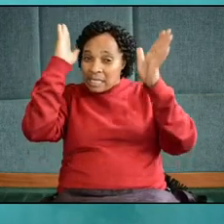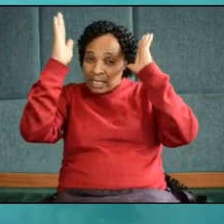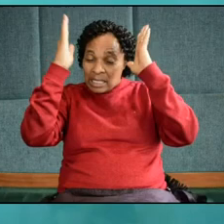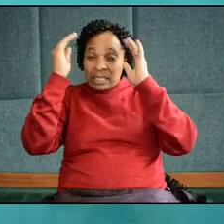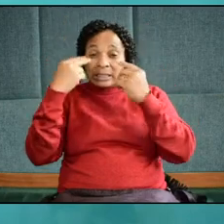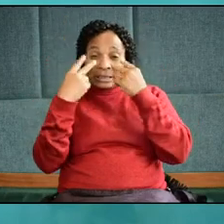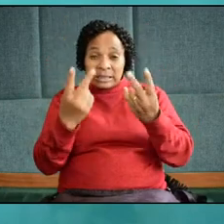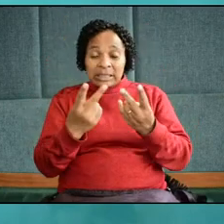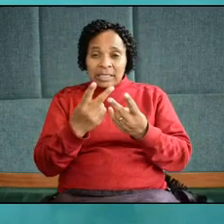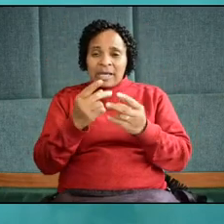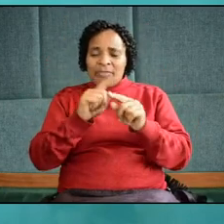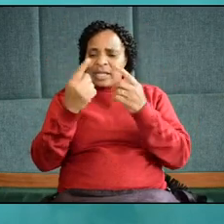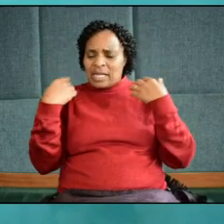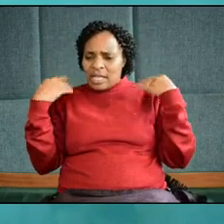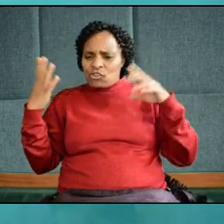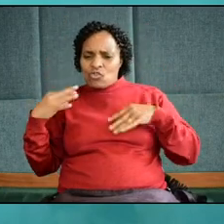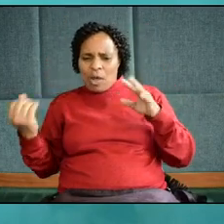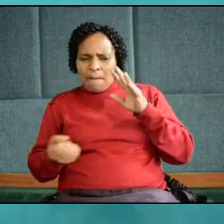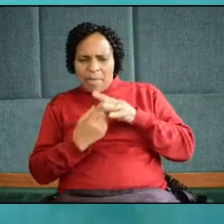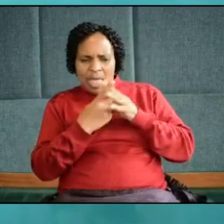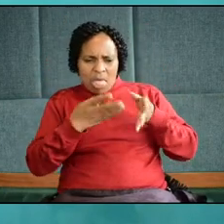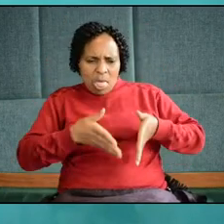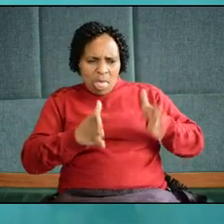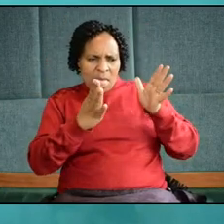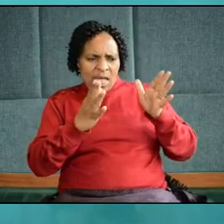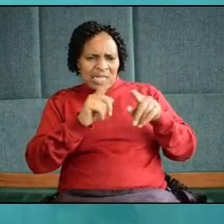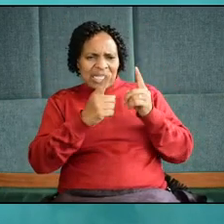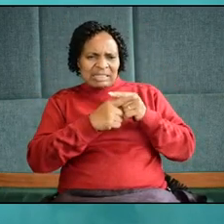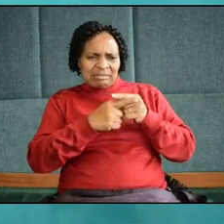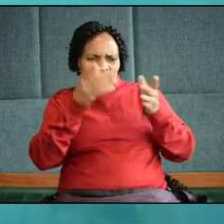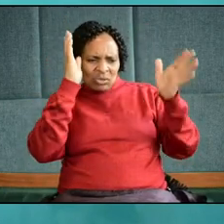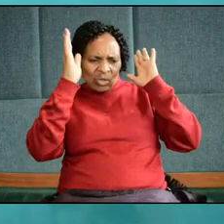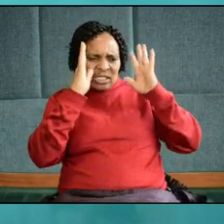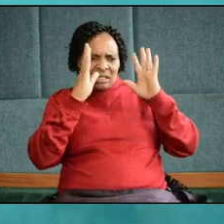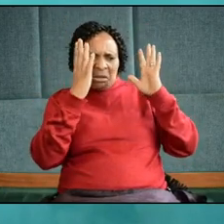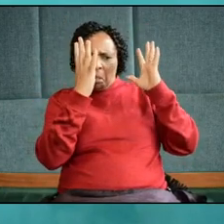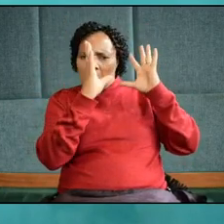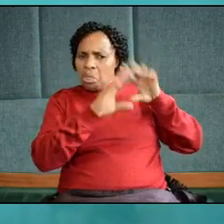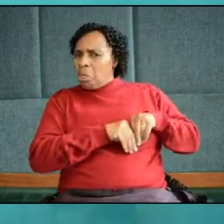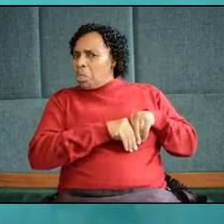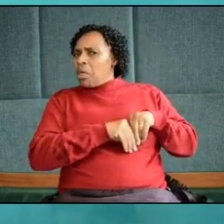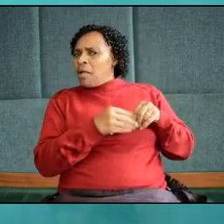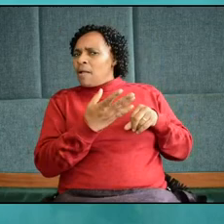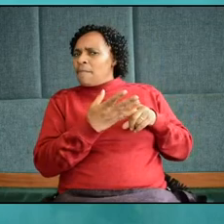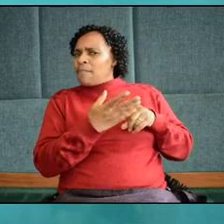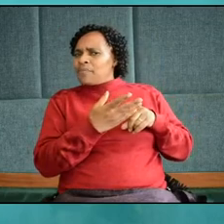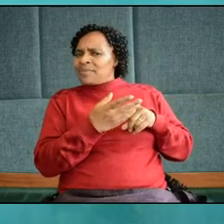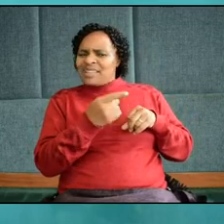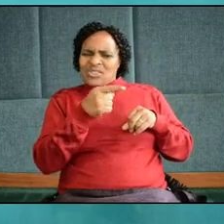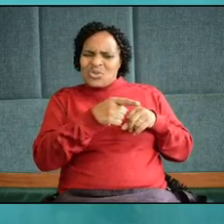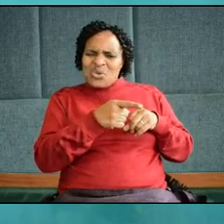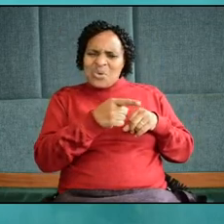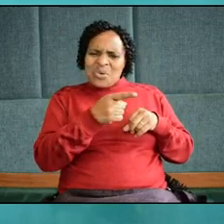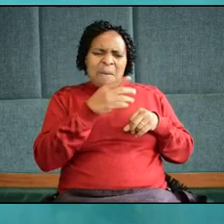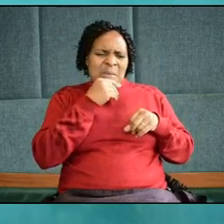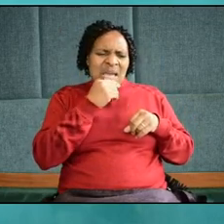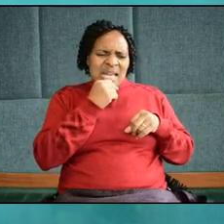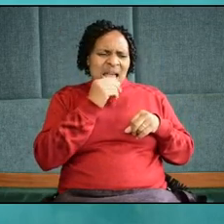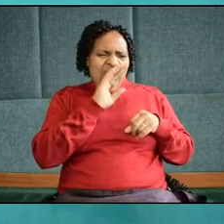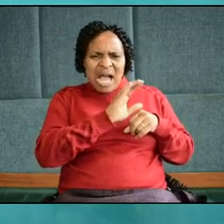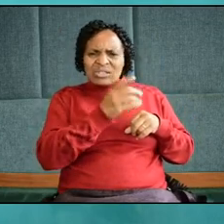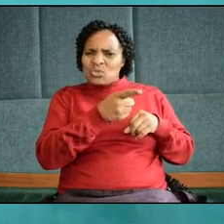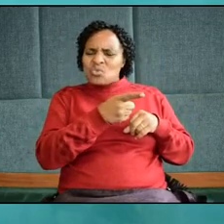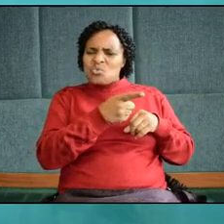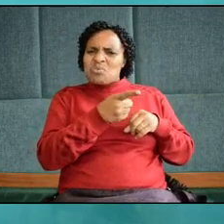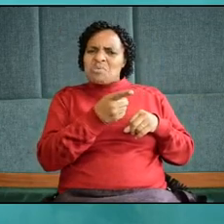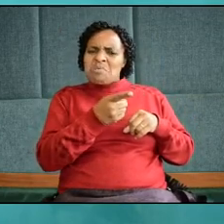angel appears on the road, so the donkey swerves into a field. Balaam is like, why are you disobeying me? So he whacks the donkey and